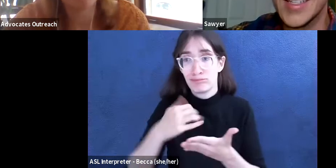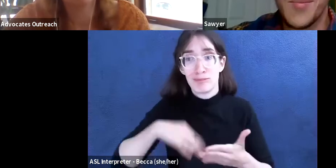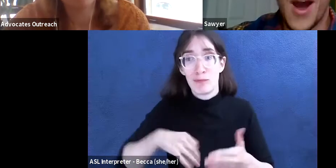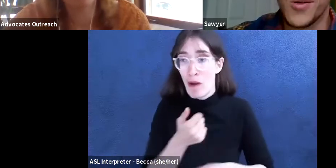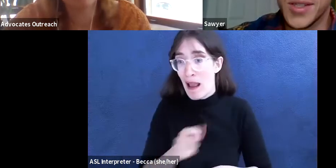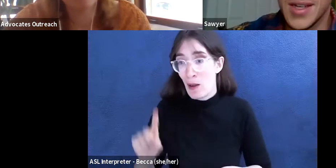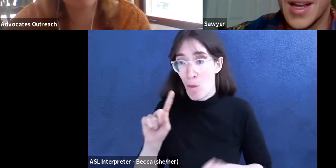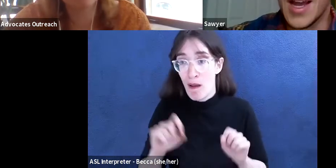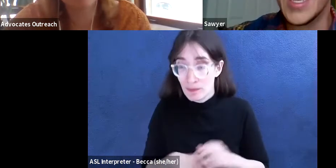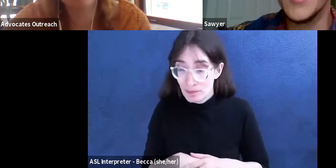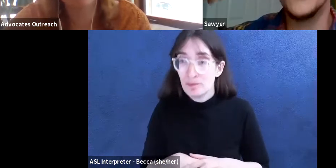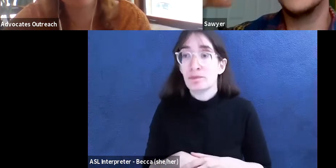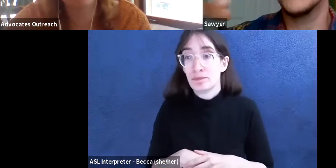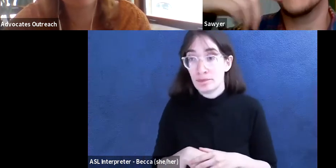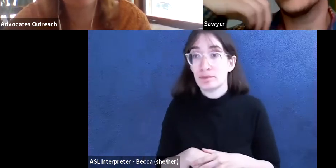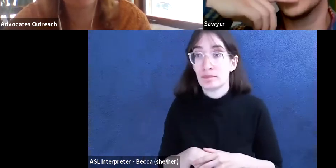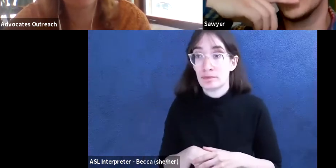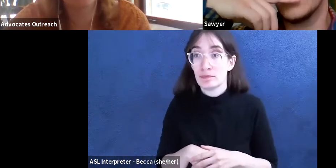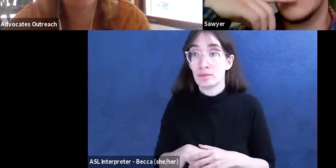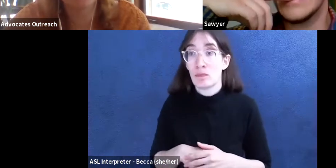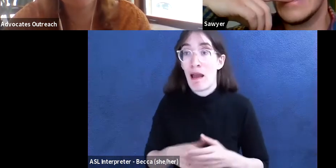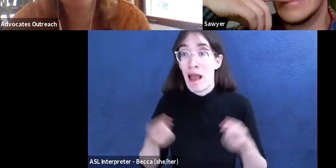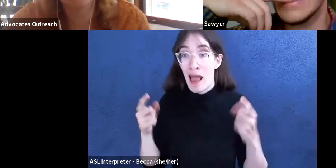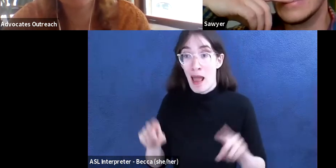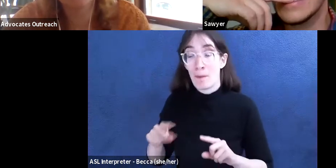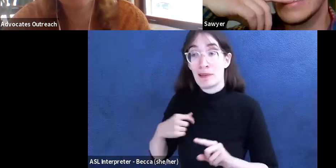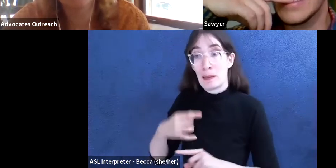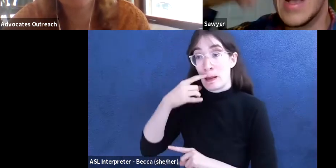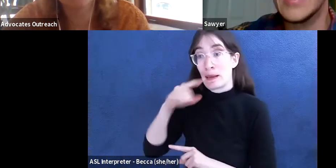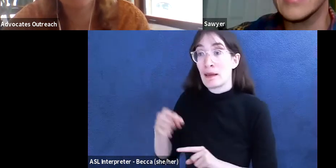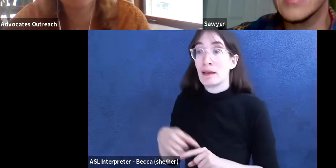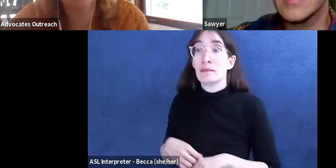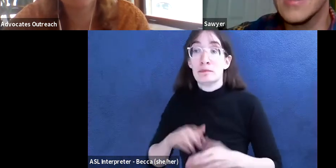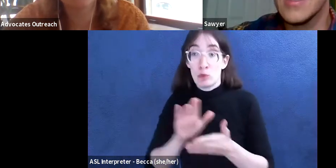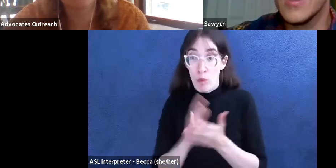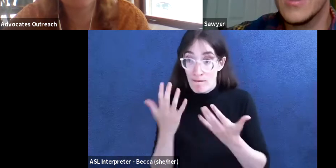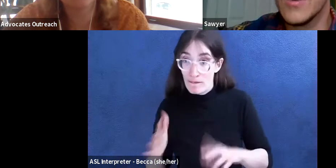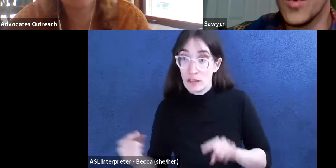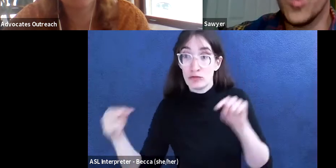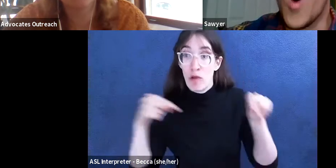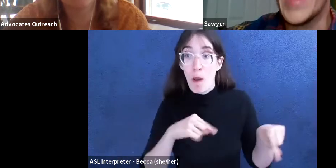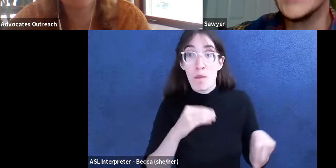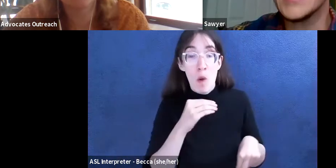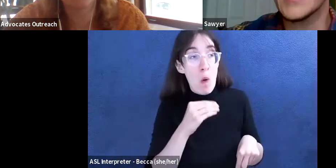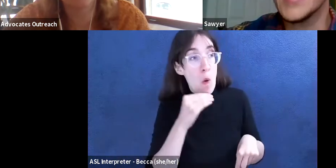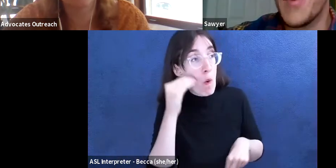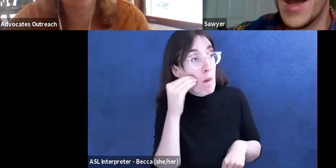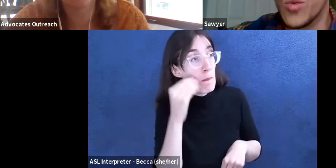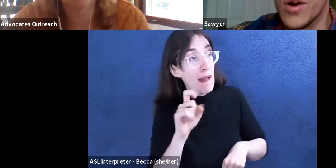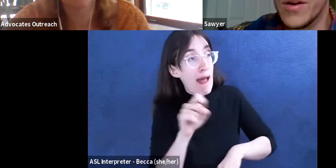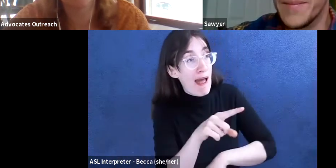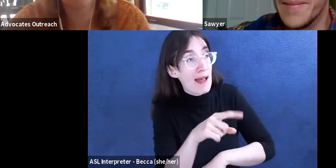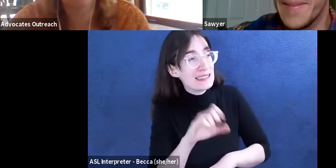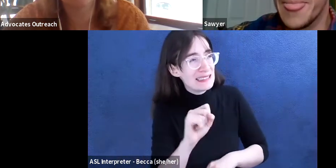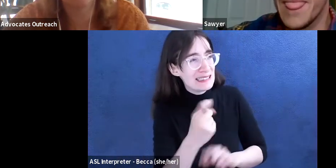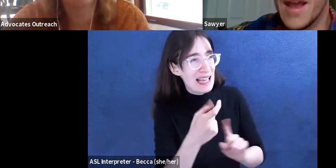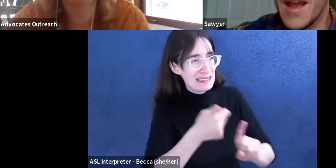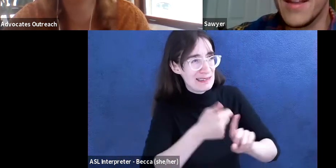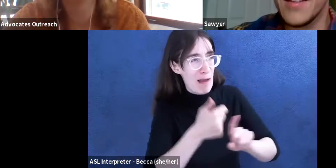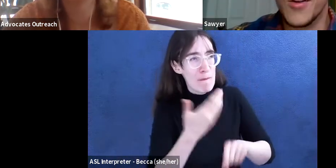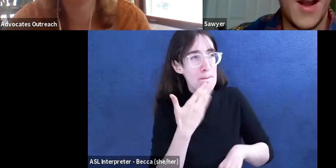relationships, love, bodies, gender, feelings, values, babies, growing up, all of that. And so